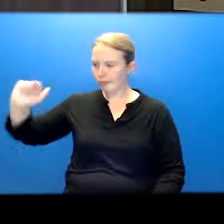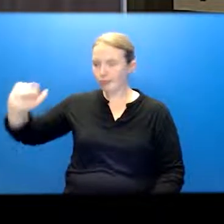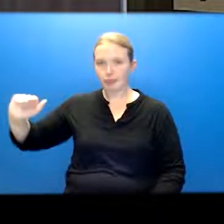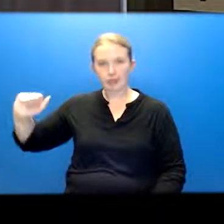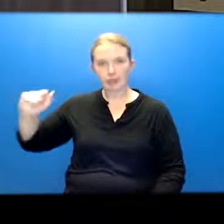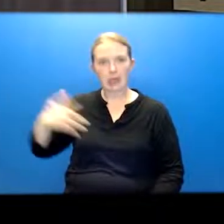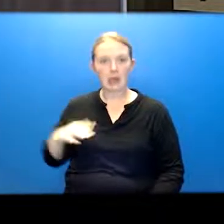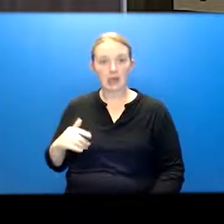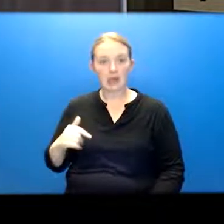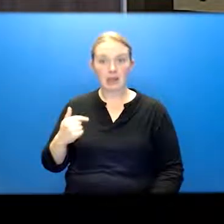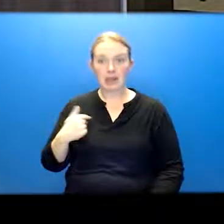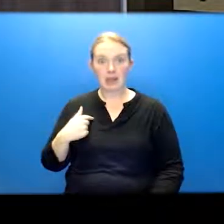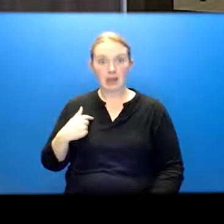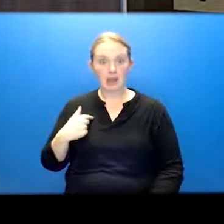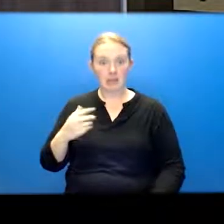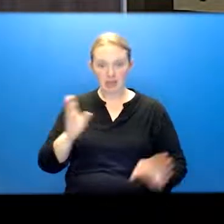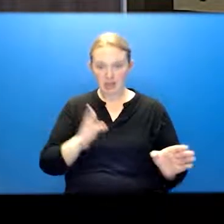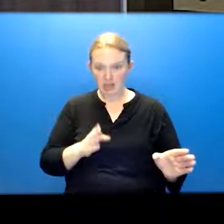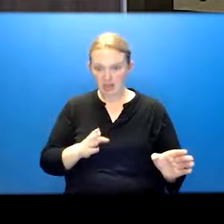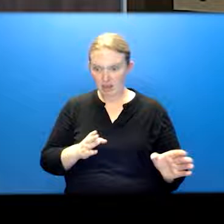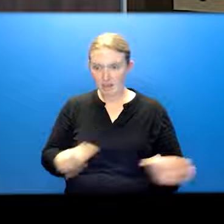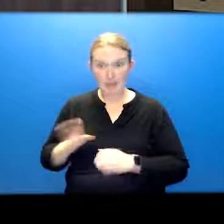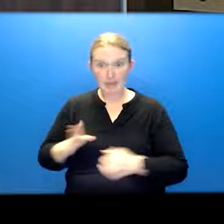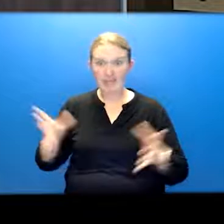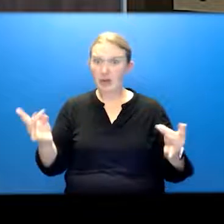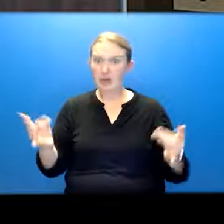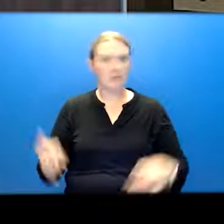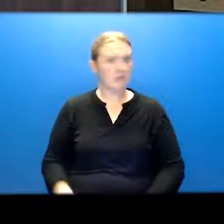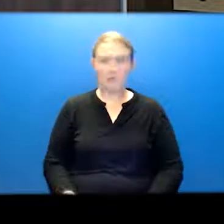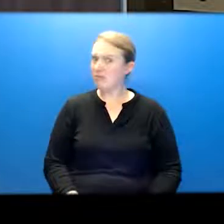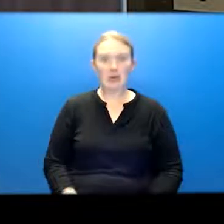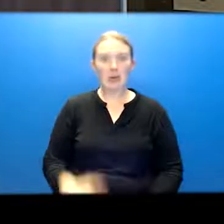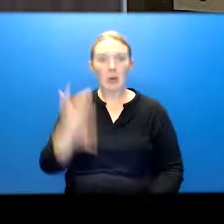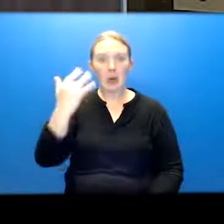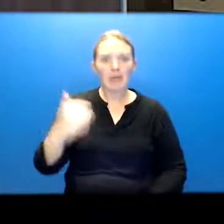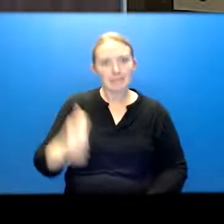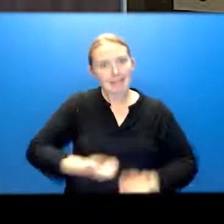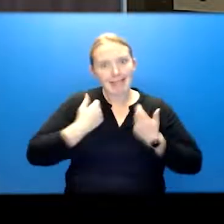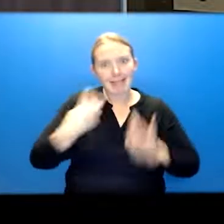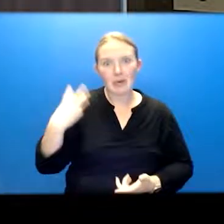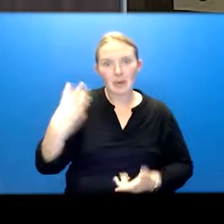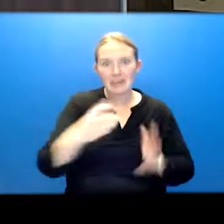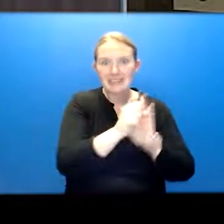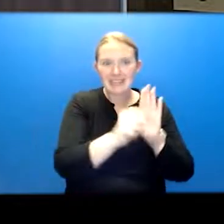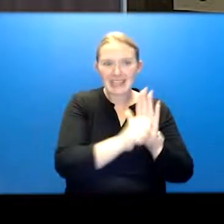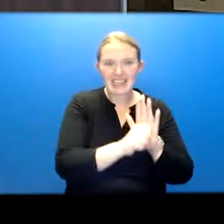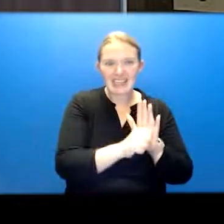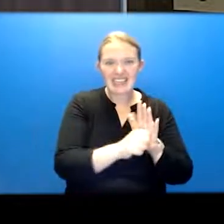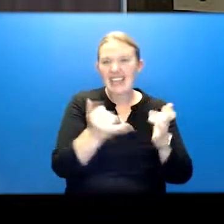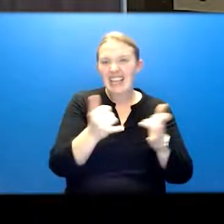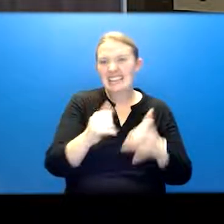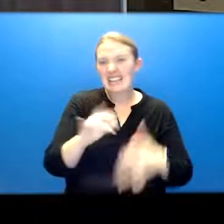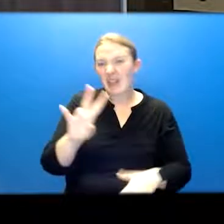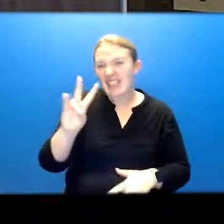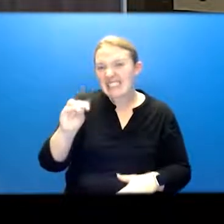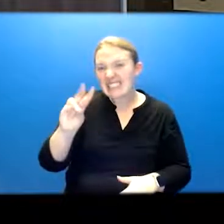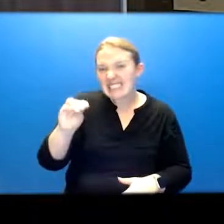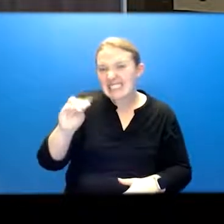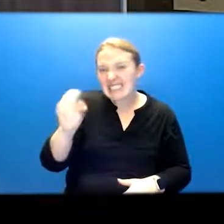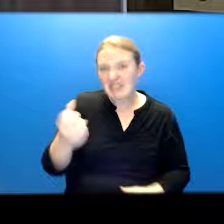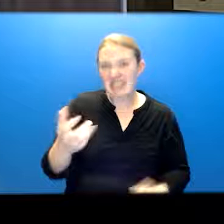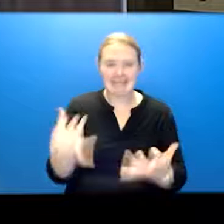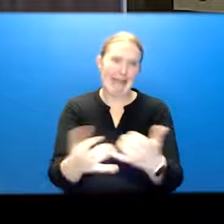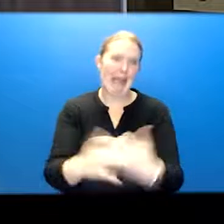I was not prepared for it to be so humid. Maybe it's because I live in Washington and we're just creeping into the 70s, like we're coming out of the